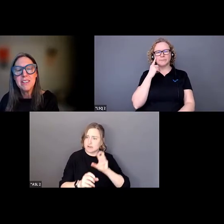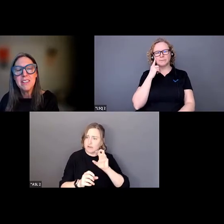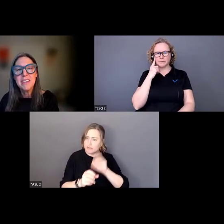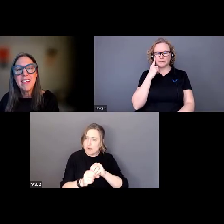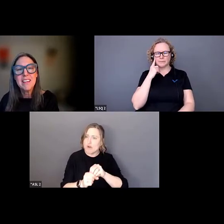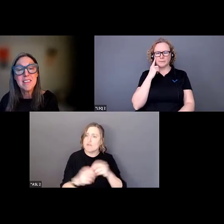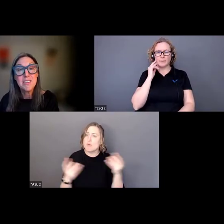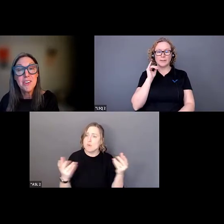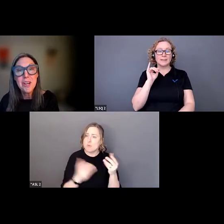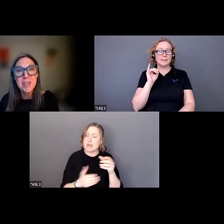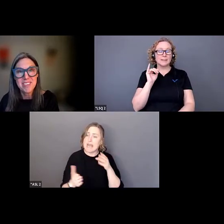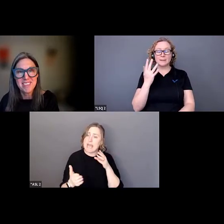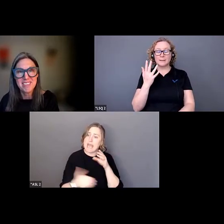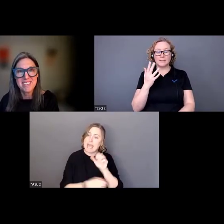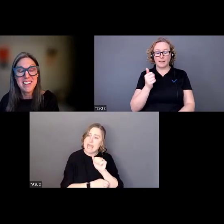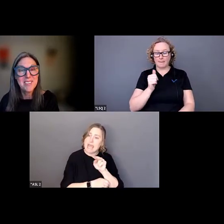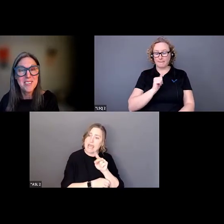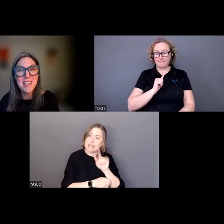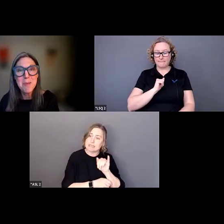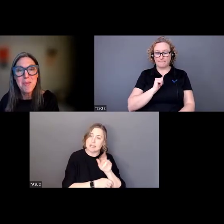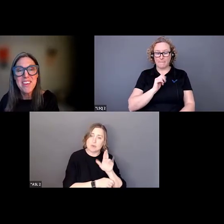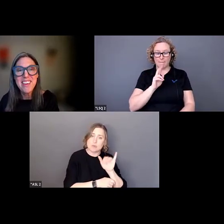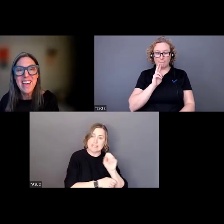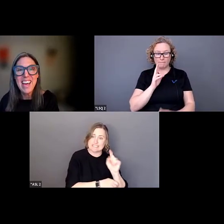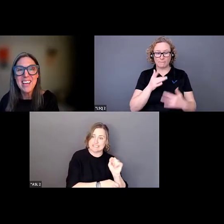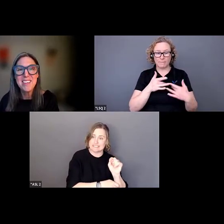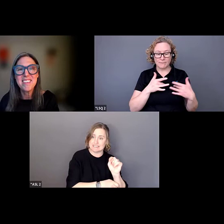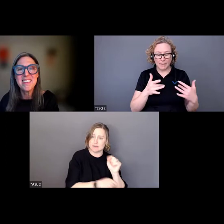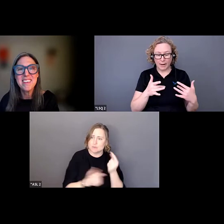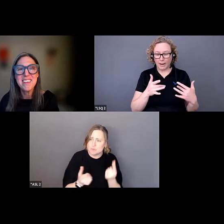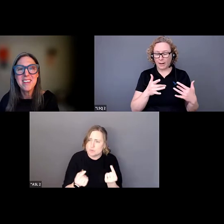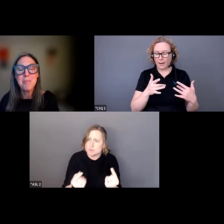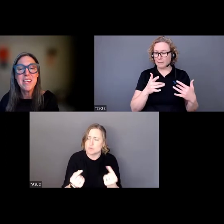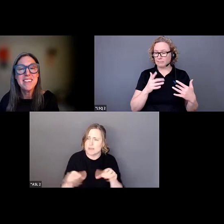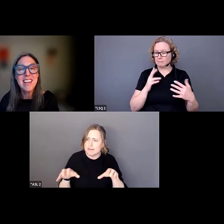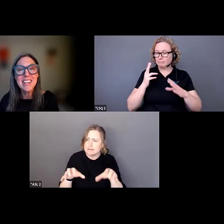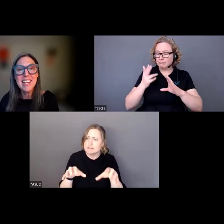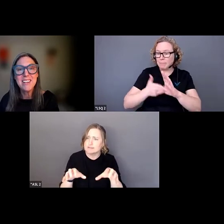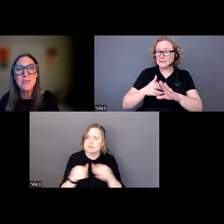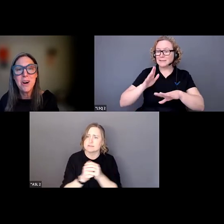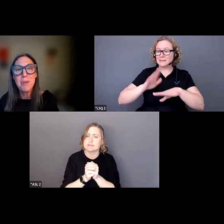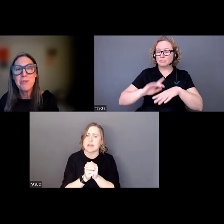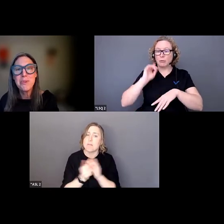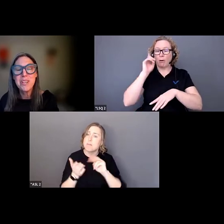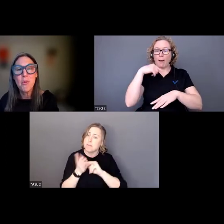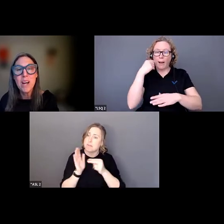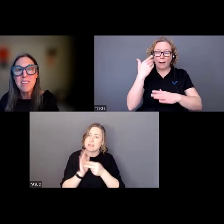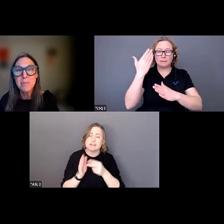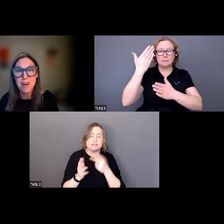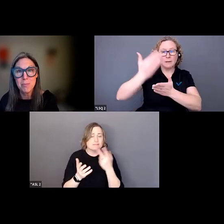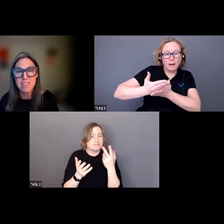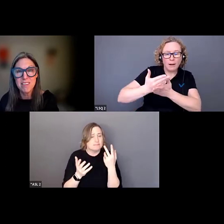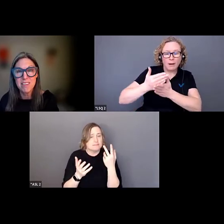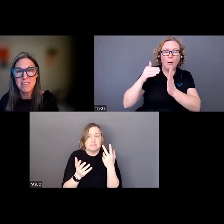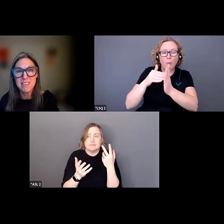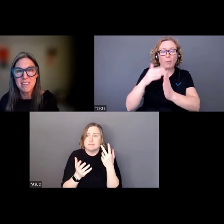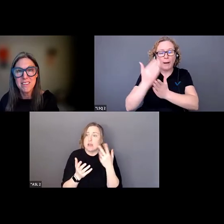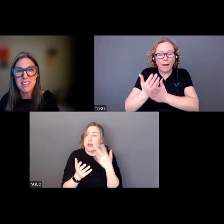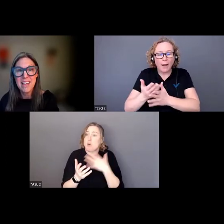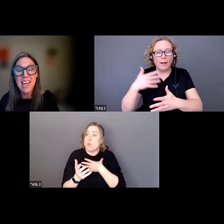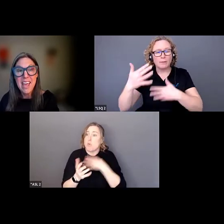action, that is synonymous, that is the same thing as being dedicated to uprooting white